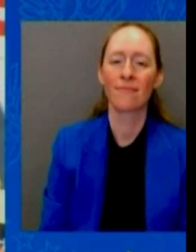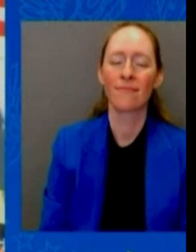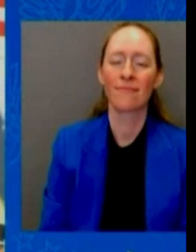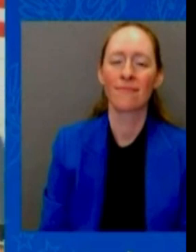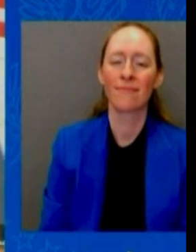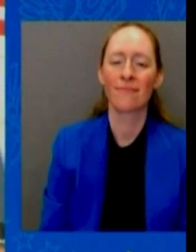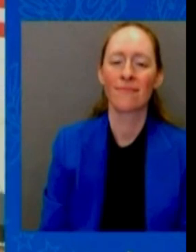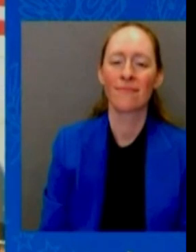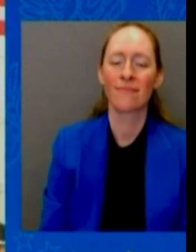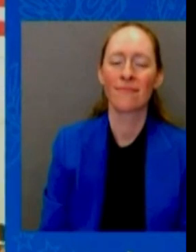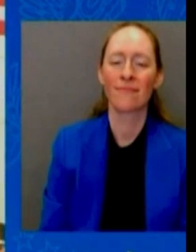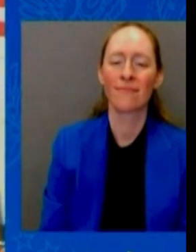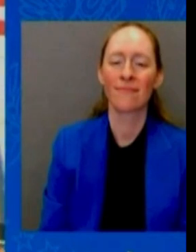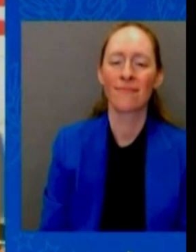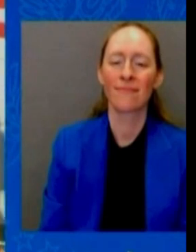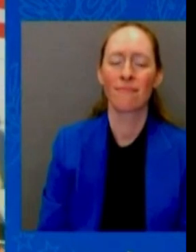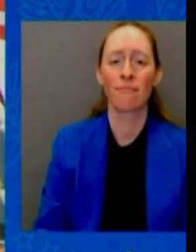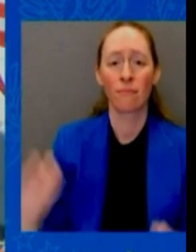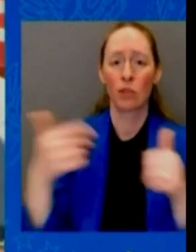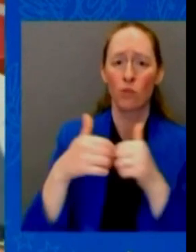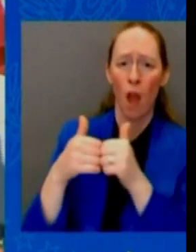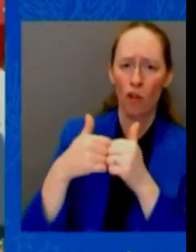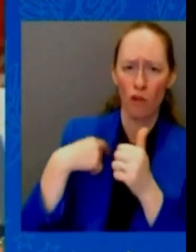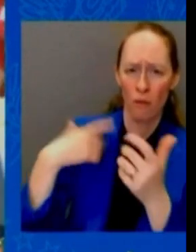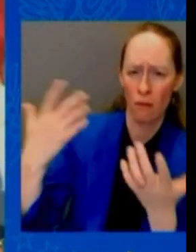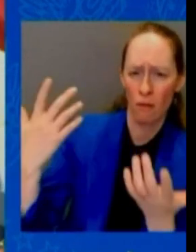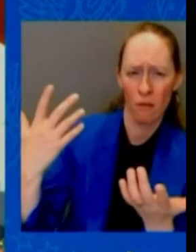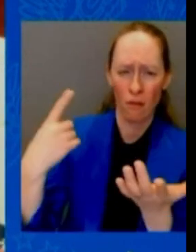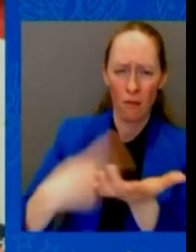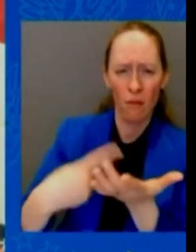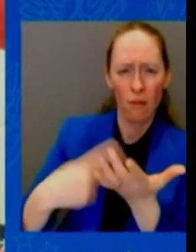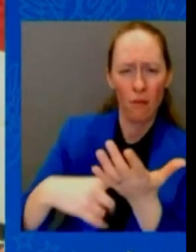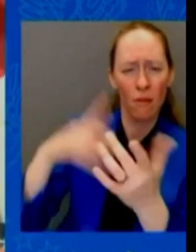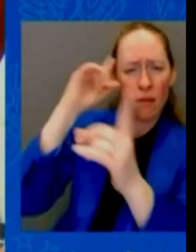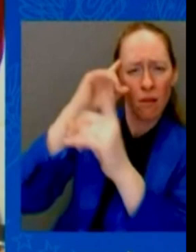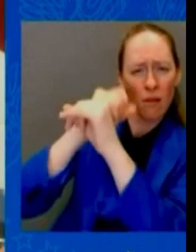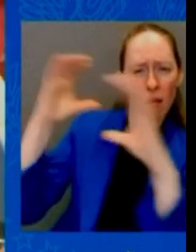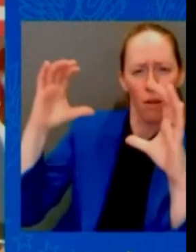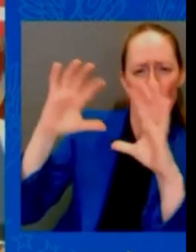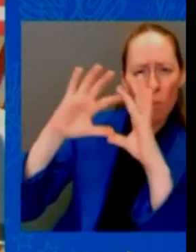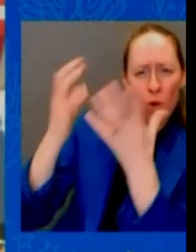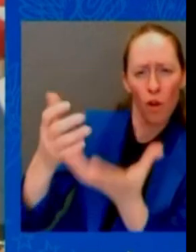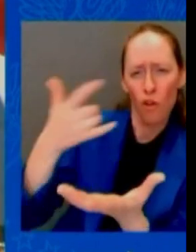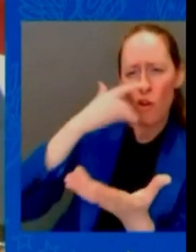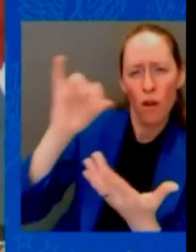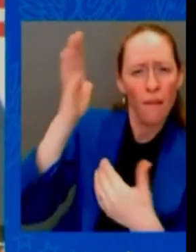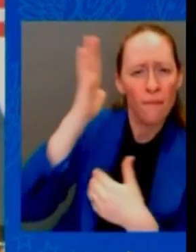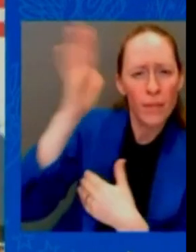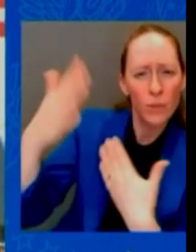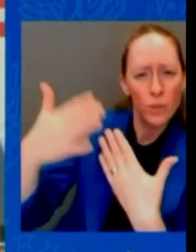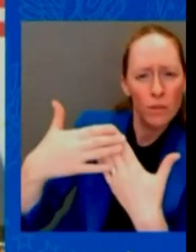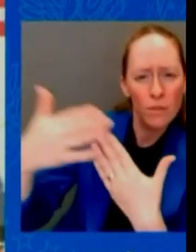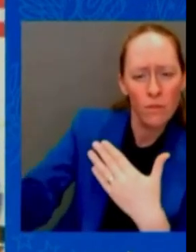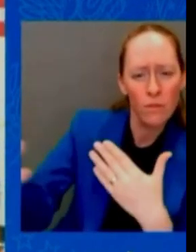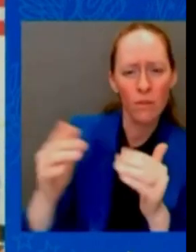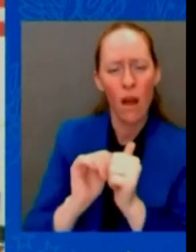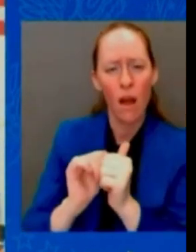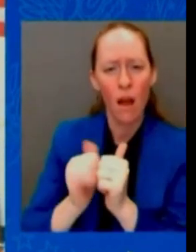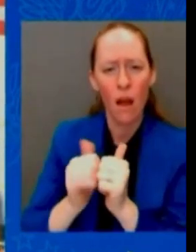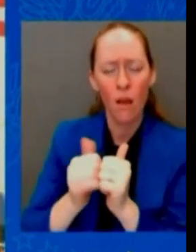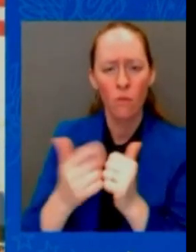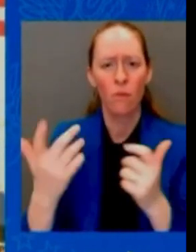bring peace and build a renewed, more equitable partnership with the global South. Nos frontières nouvelles sont